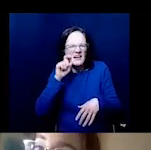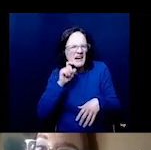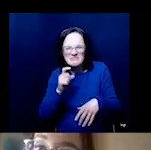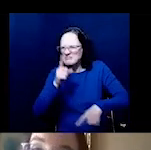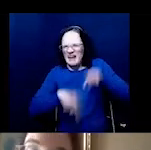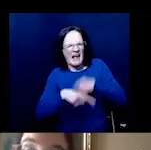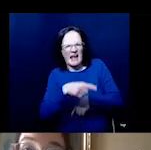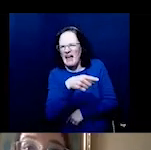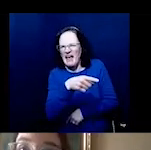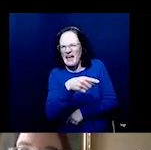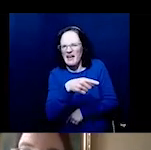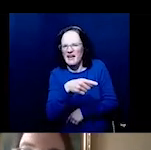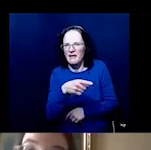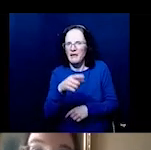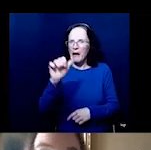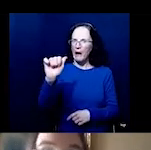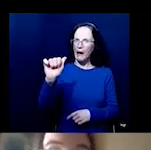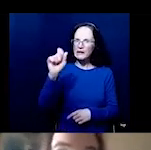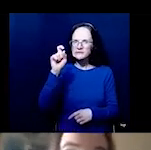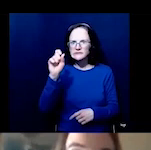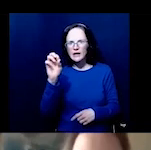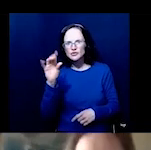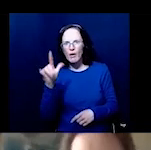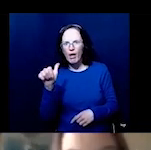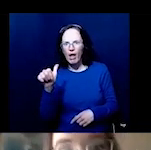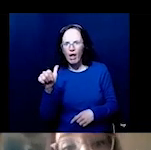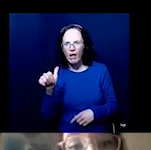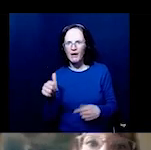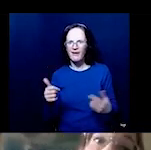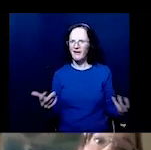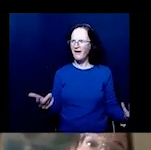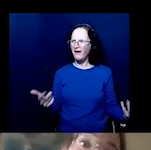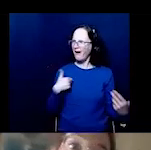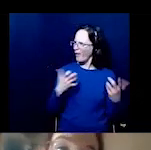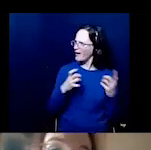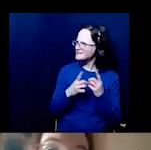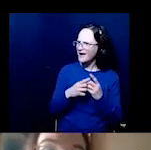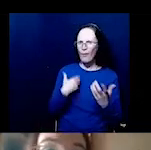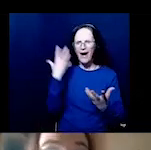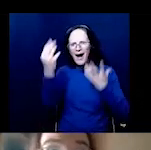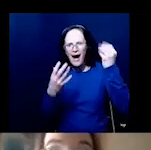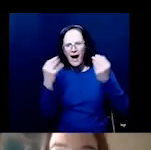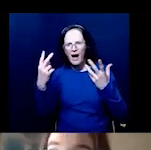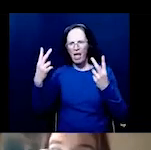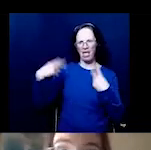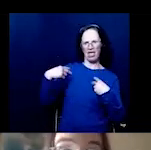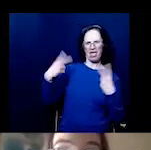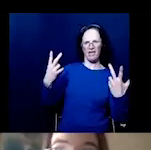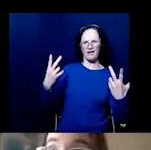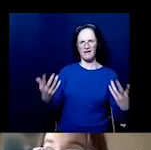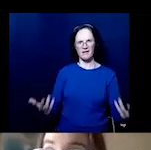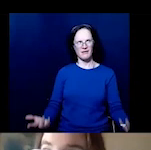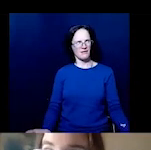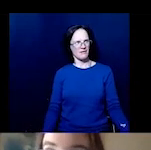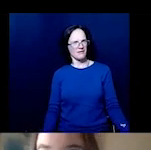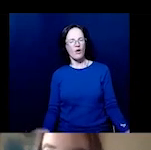you're perceived as asexual, automatically, that affects that. You're seen as only a victim instead of being seen